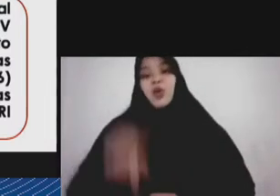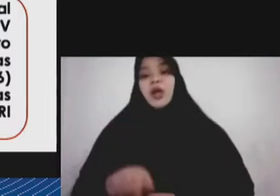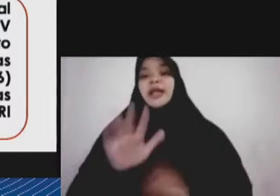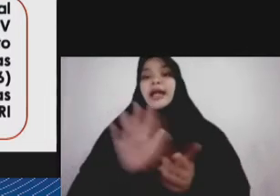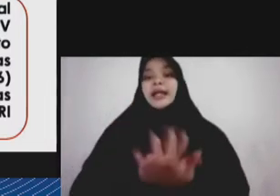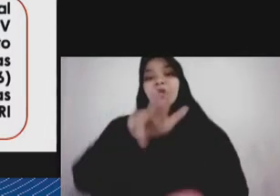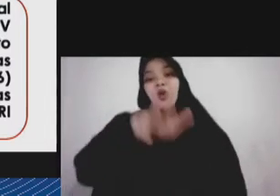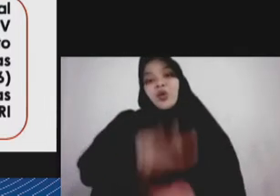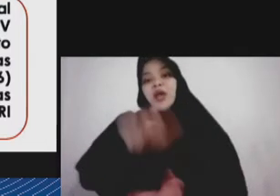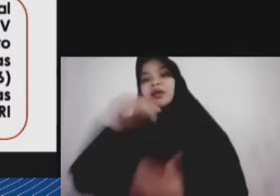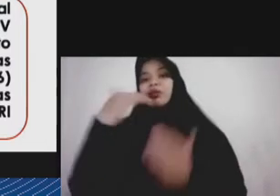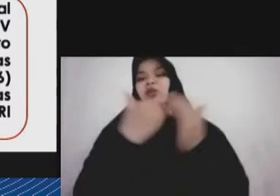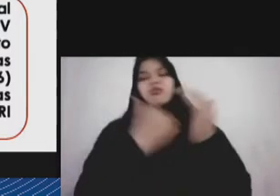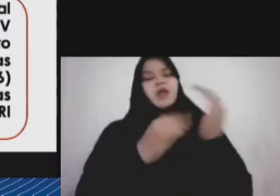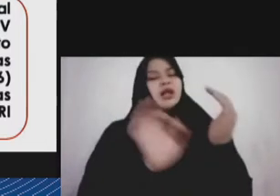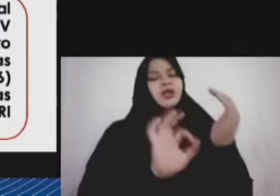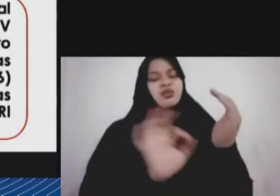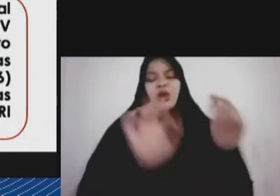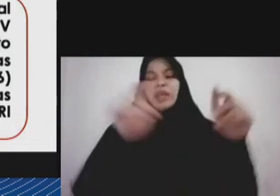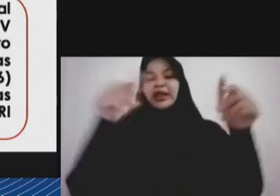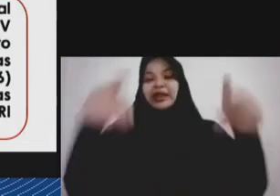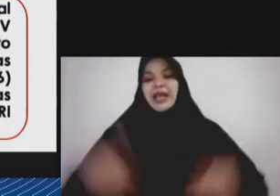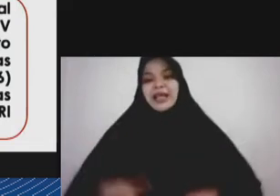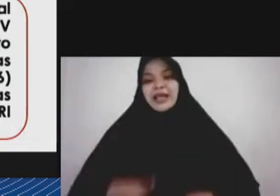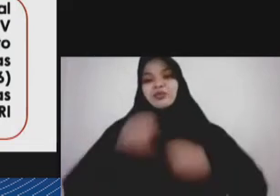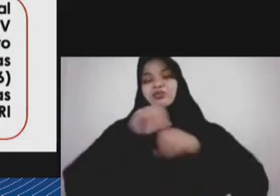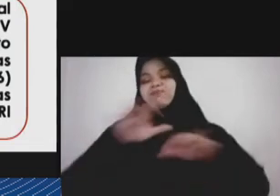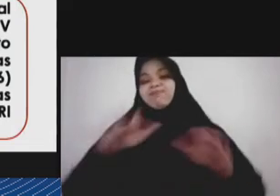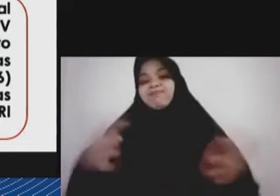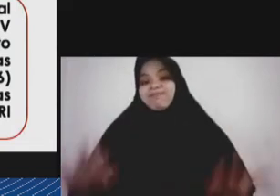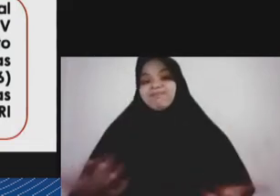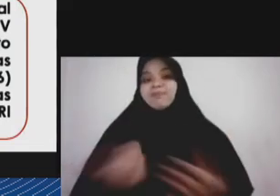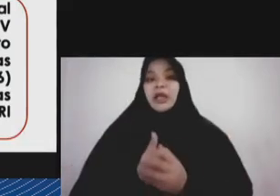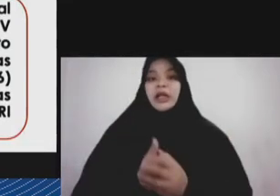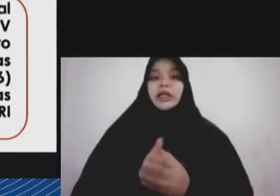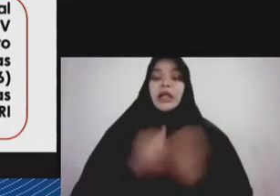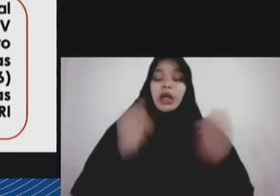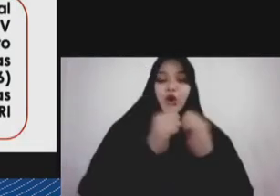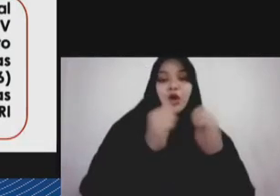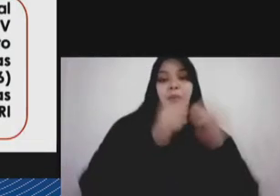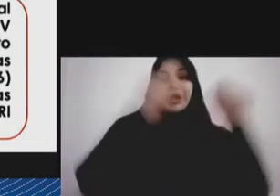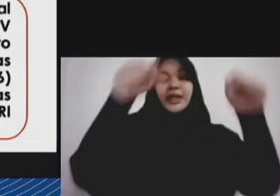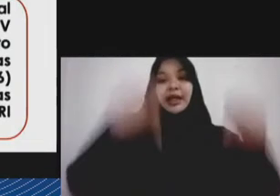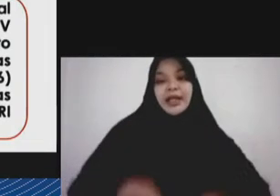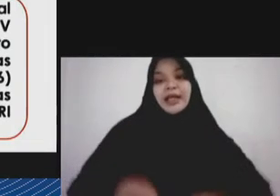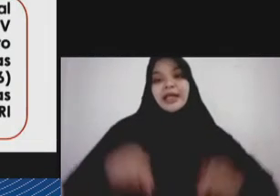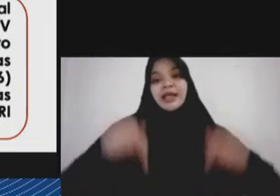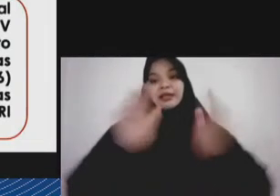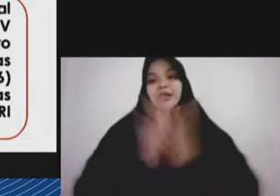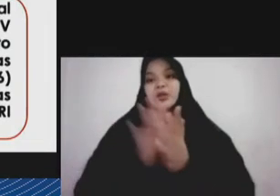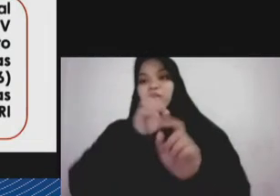protection for handling sexual violence in the public sphere. This commitment was reinforced again